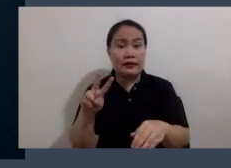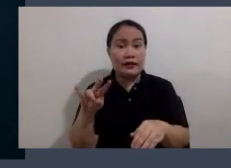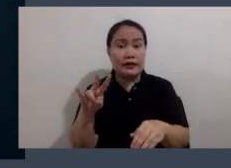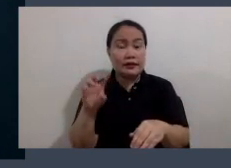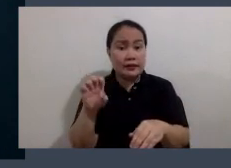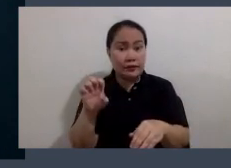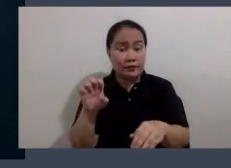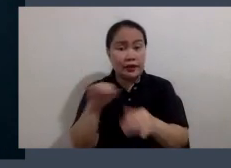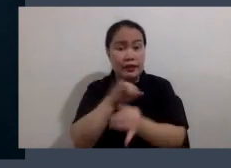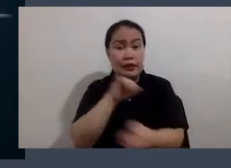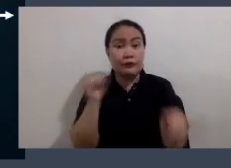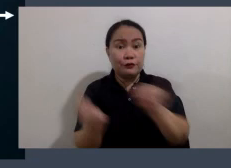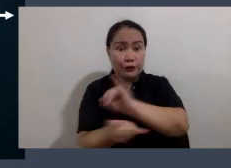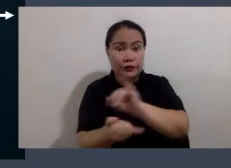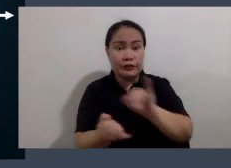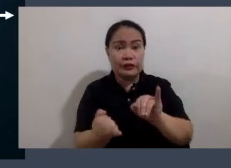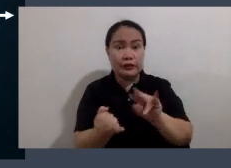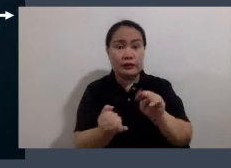Now,